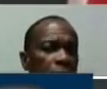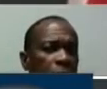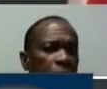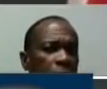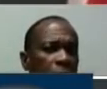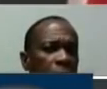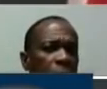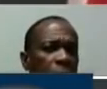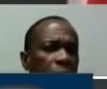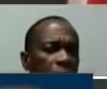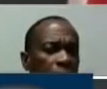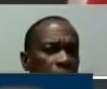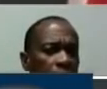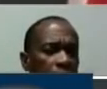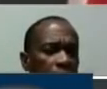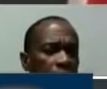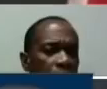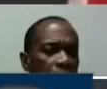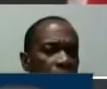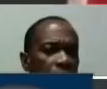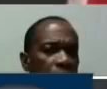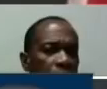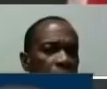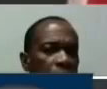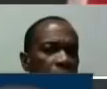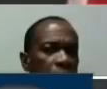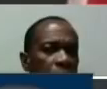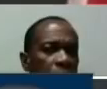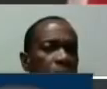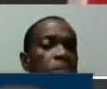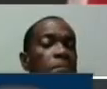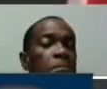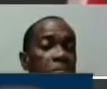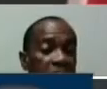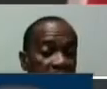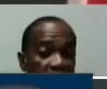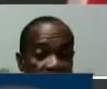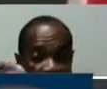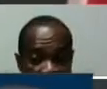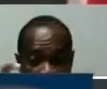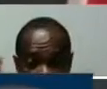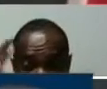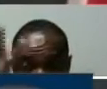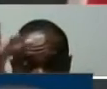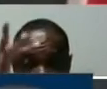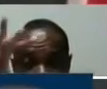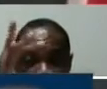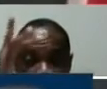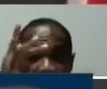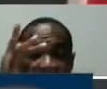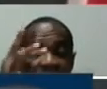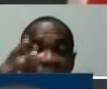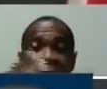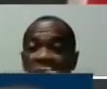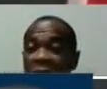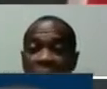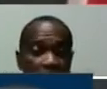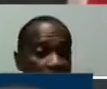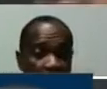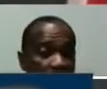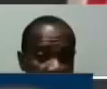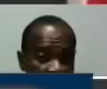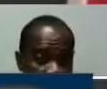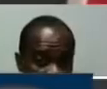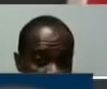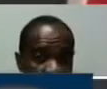people who get sick enough to require hospital care, and some of those require extensive hospital care in